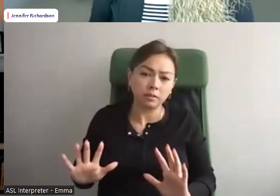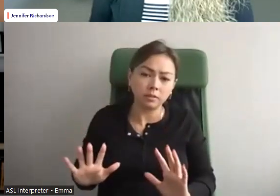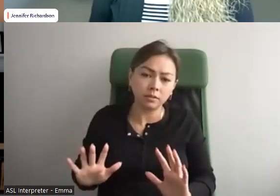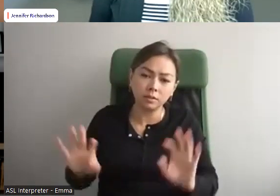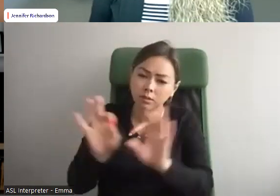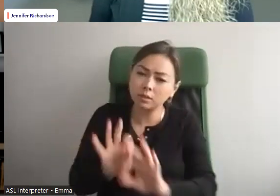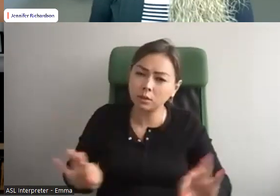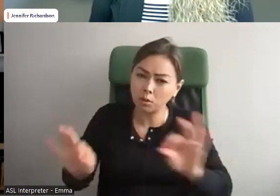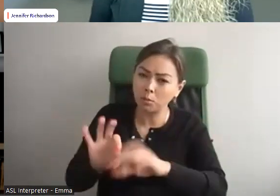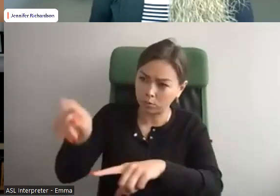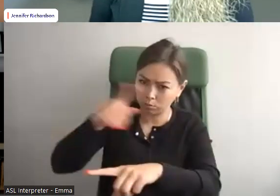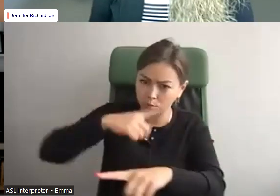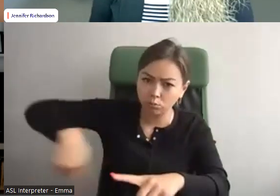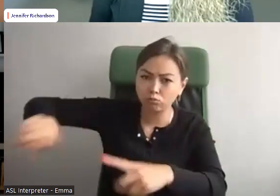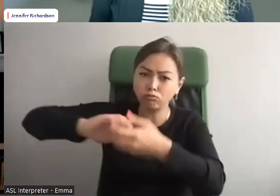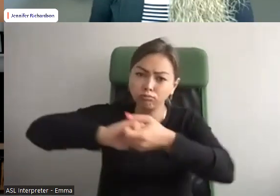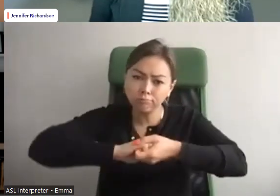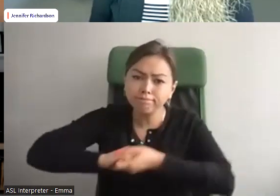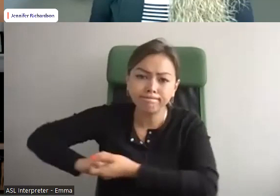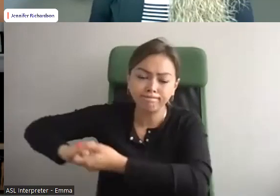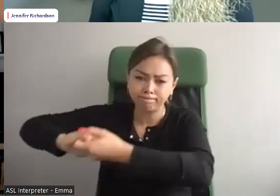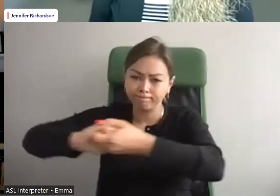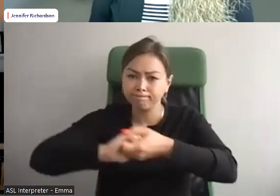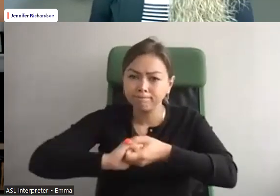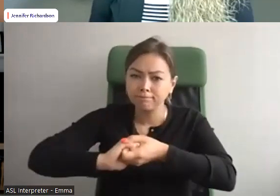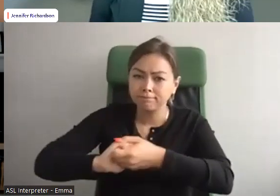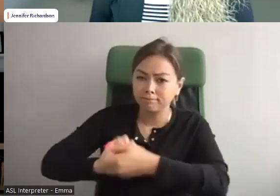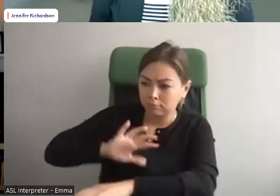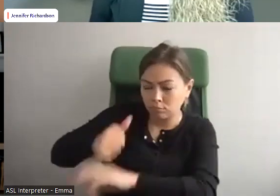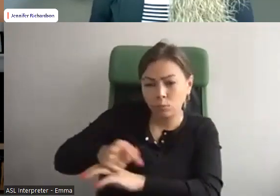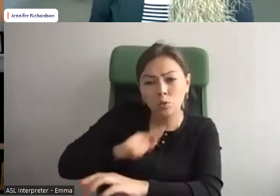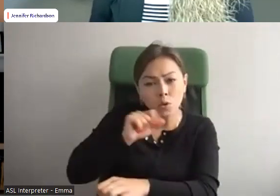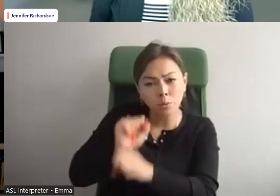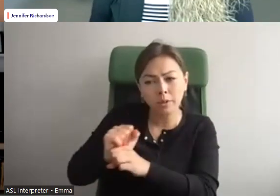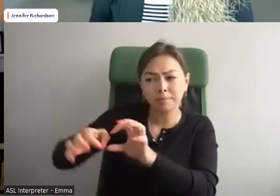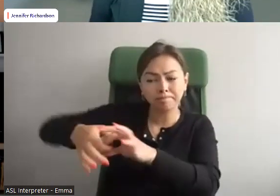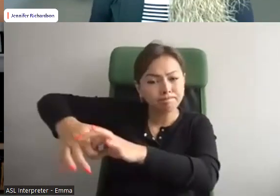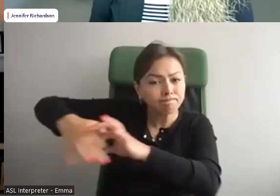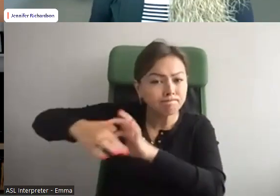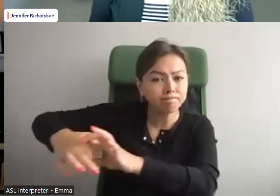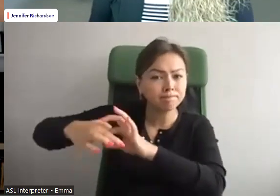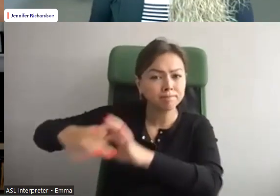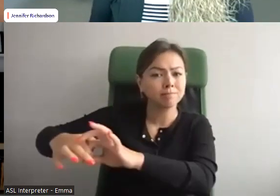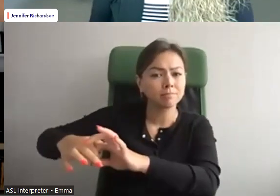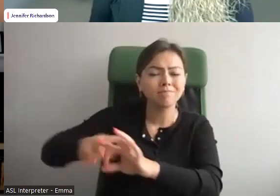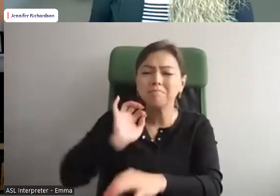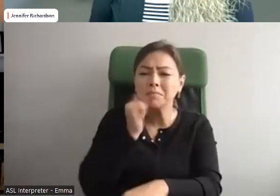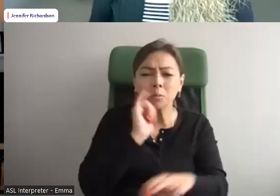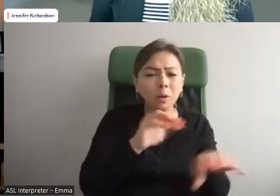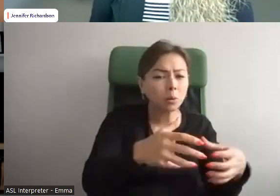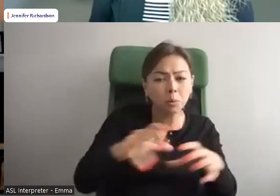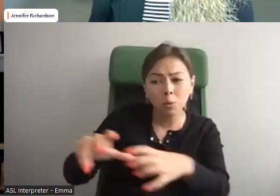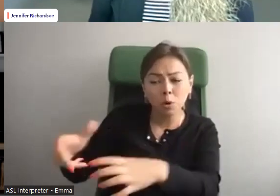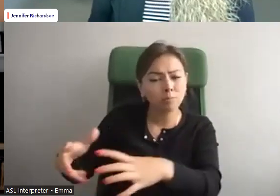have and that we can bridge, that we can create across groups becomes really imperative, which is, you